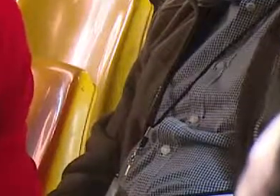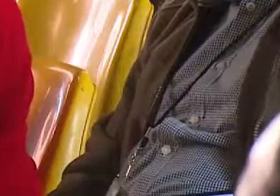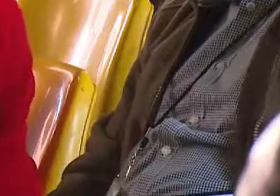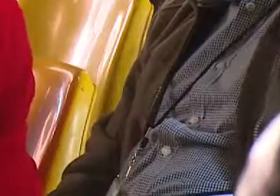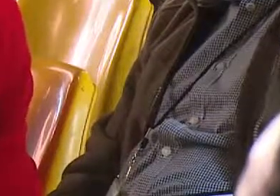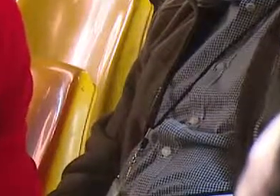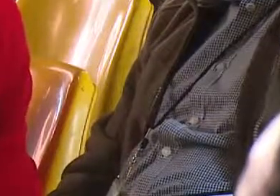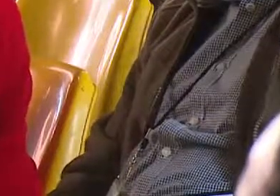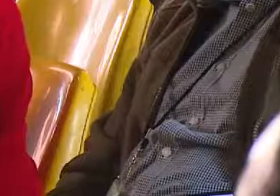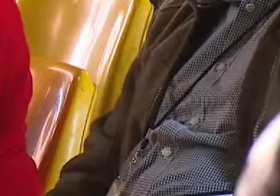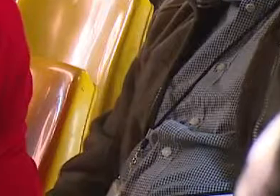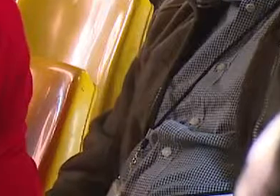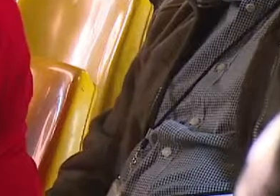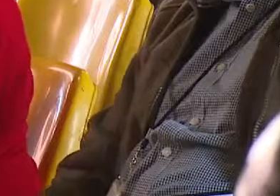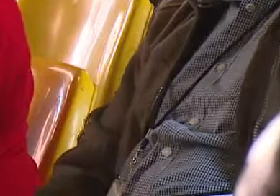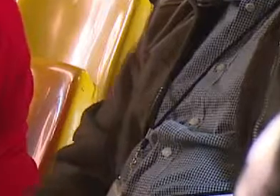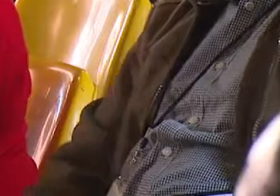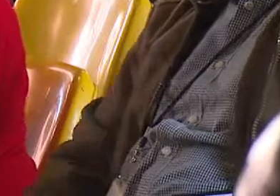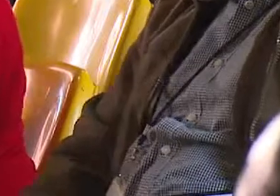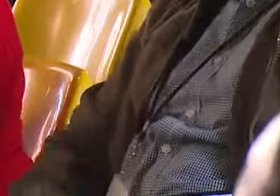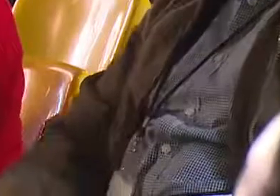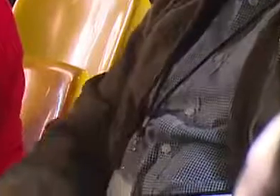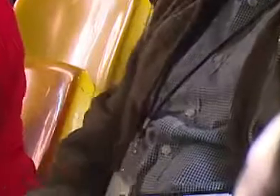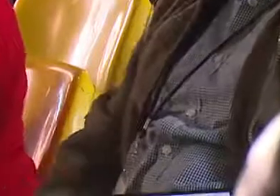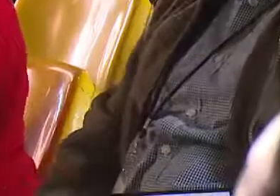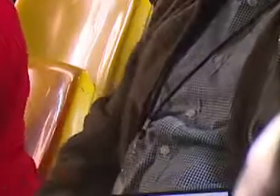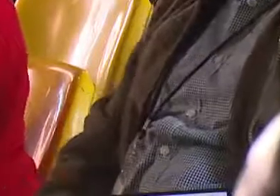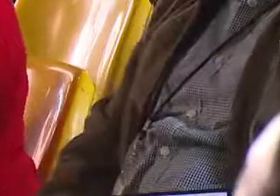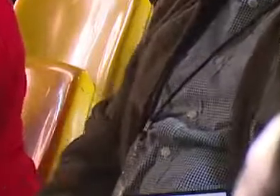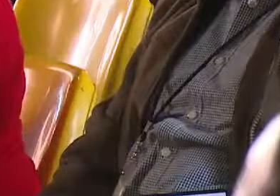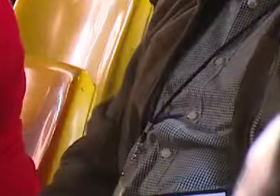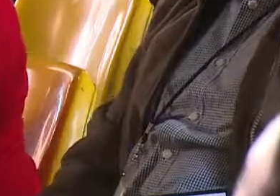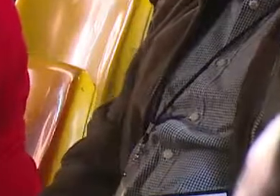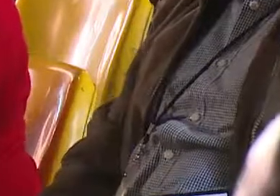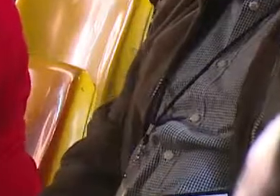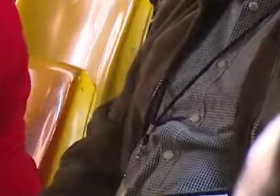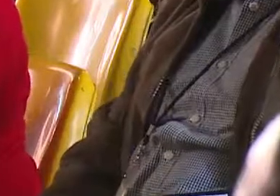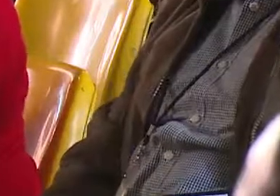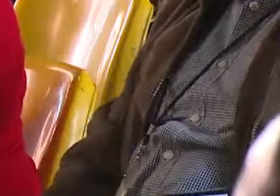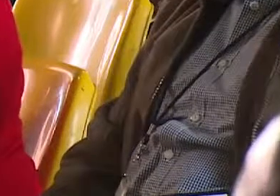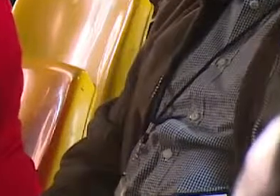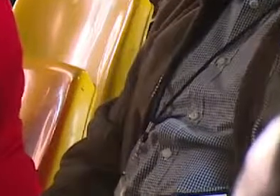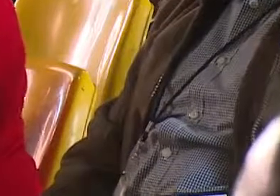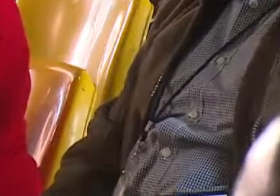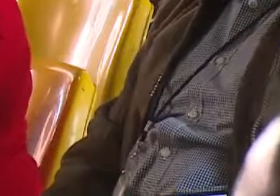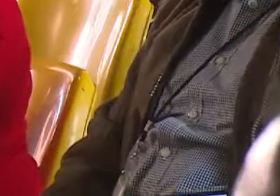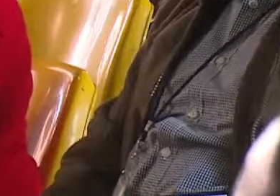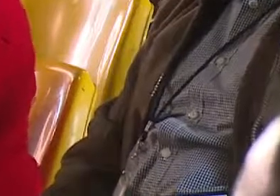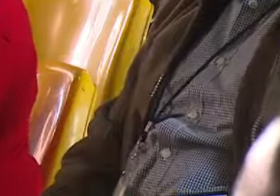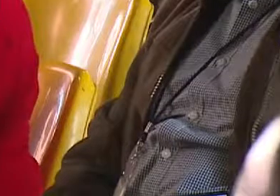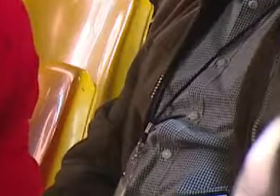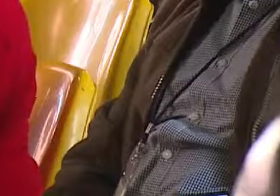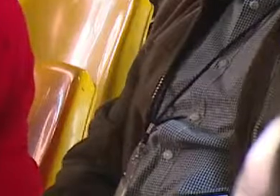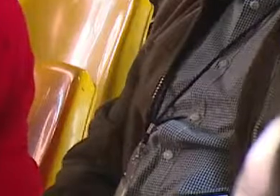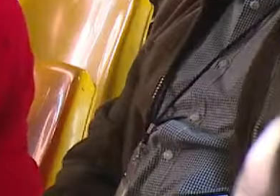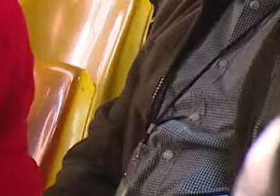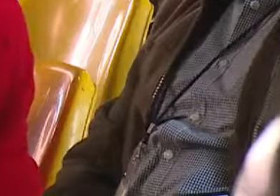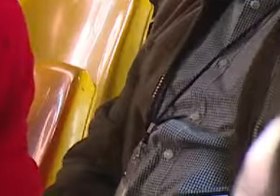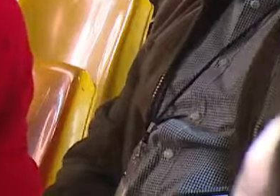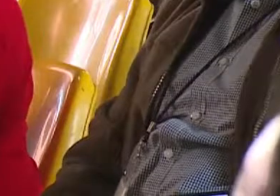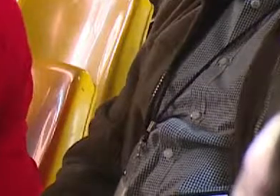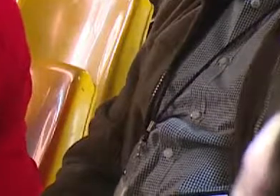you need to change a bulb, you don't need to follow the whole process of going to DID and they come 6 of them to change one